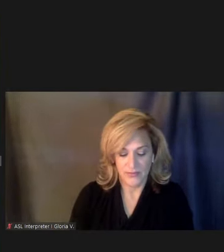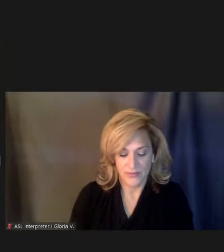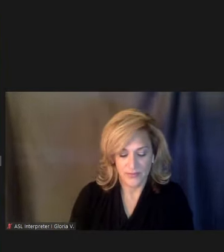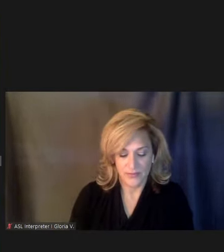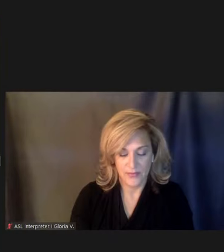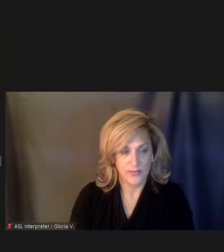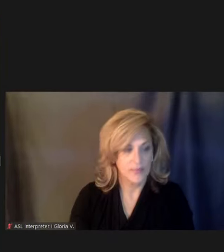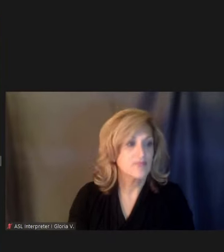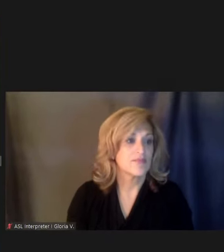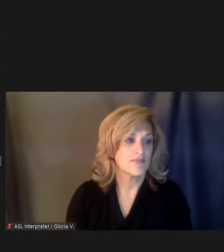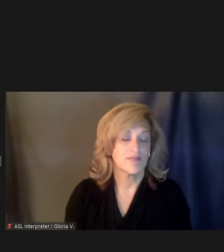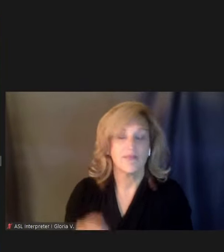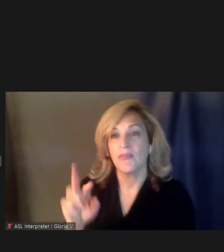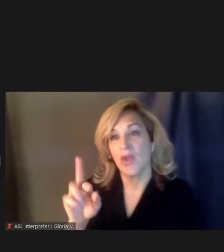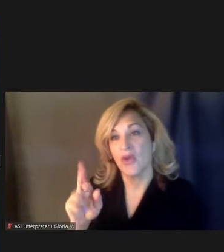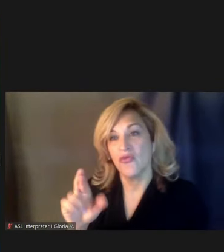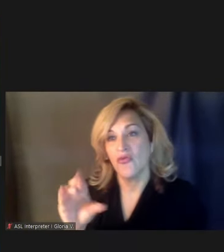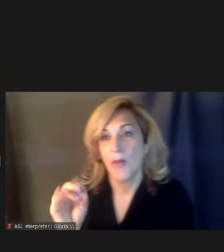Roberta?